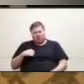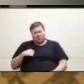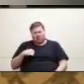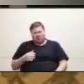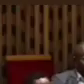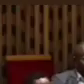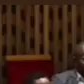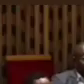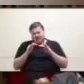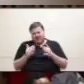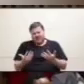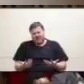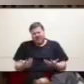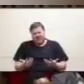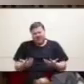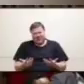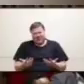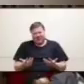Okay.